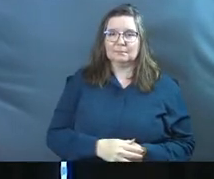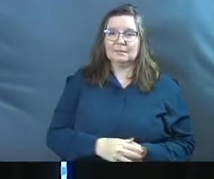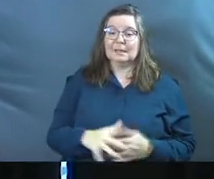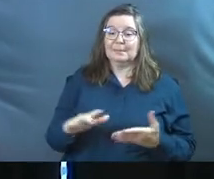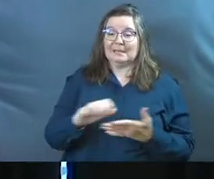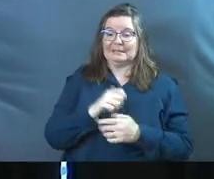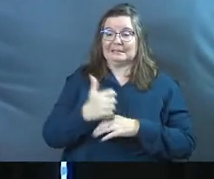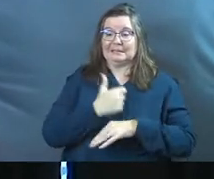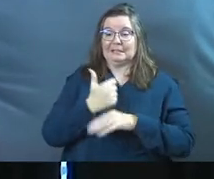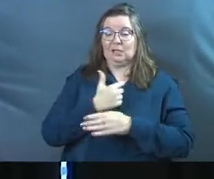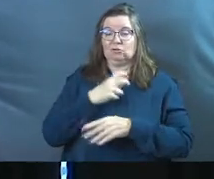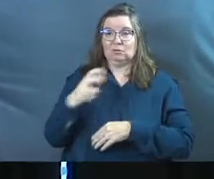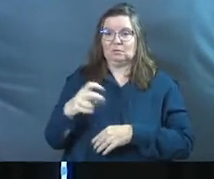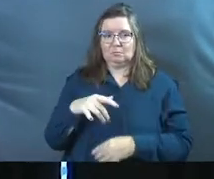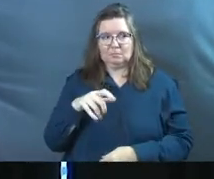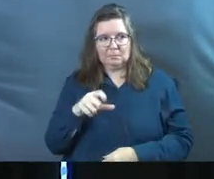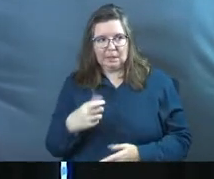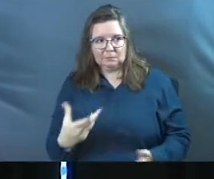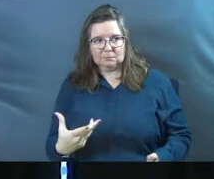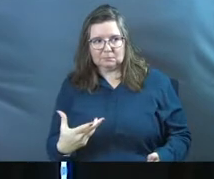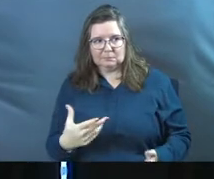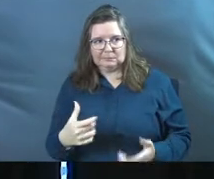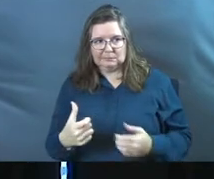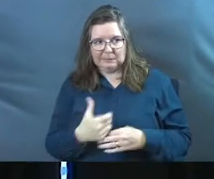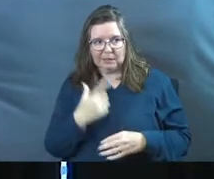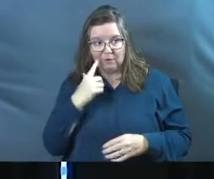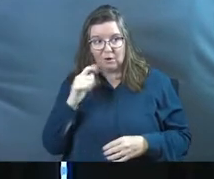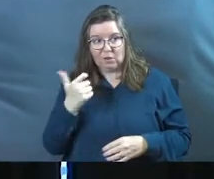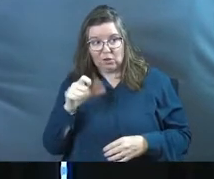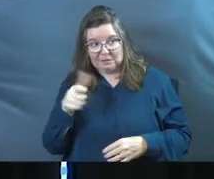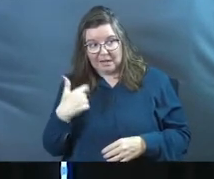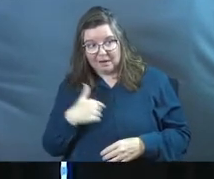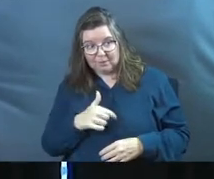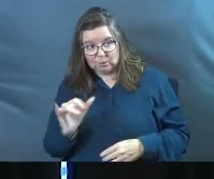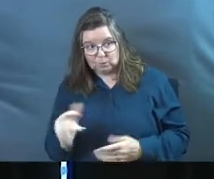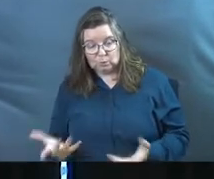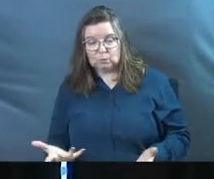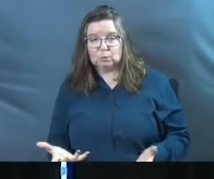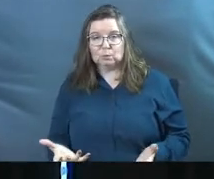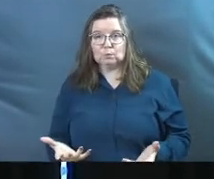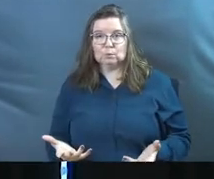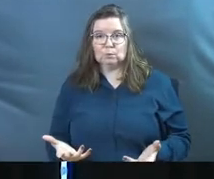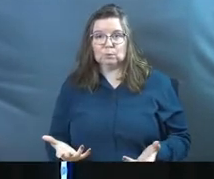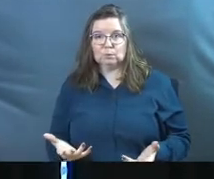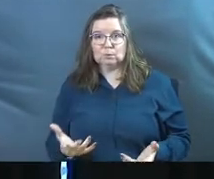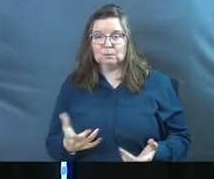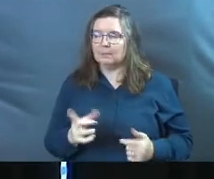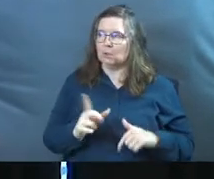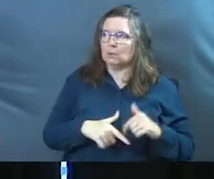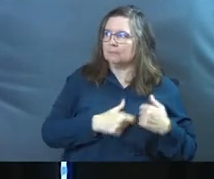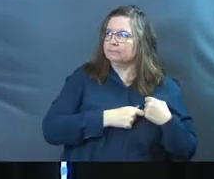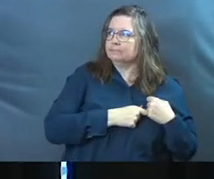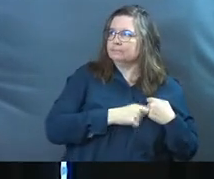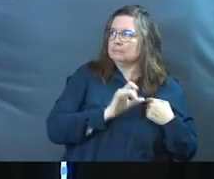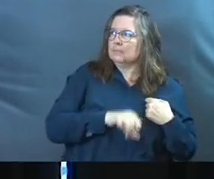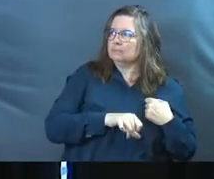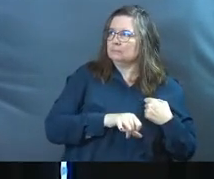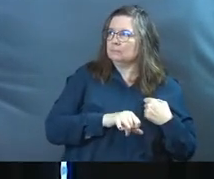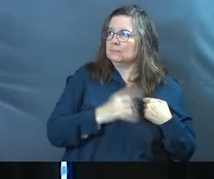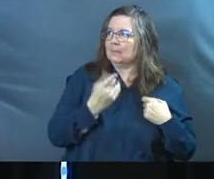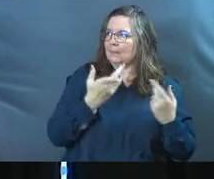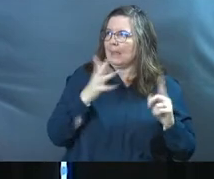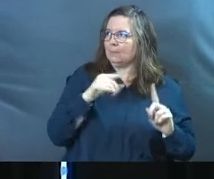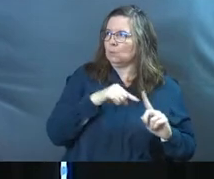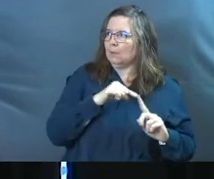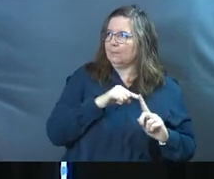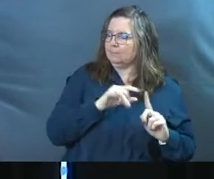a dangerous trip. Yeah, it's dangerous for the other 10 of us too. Yeah, but you can't take Benjamin. Something might